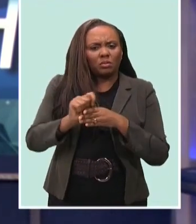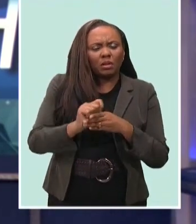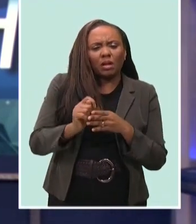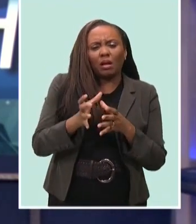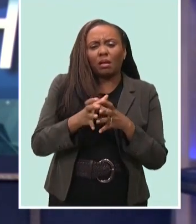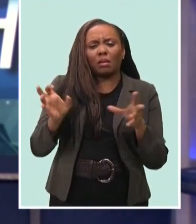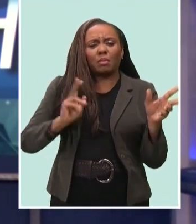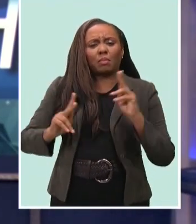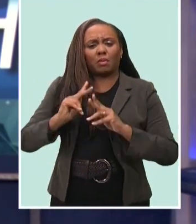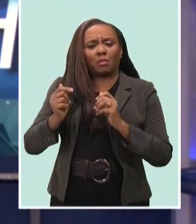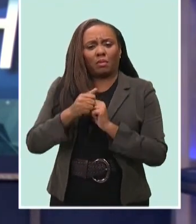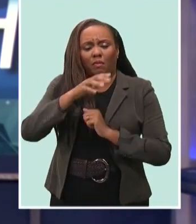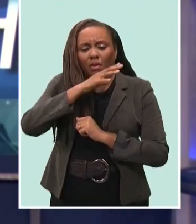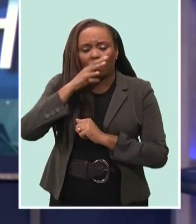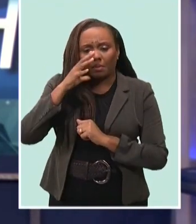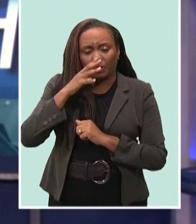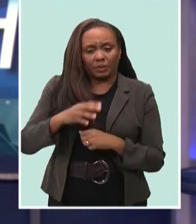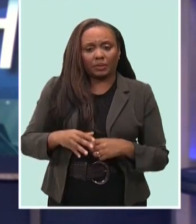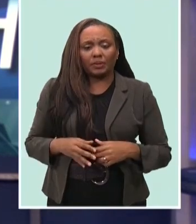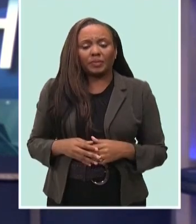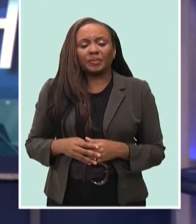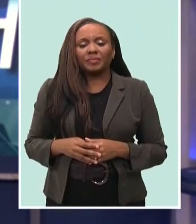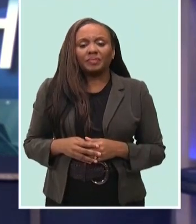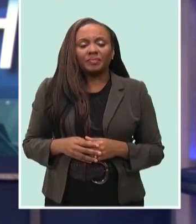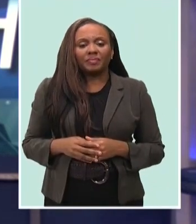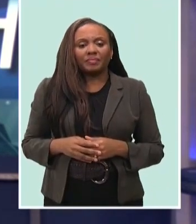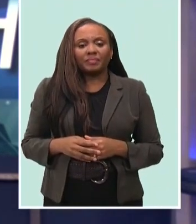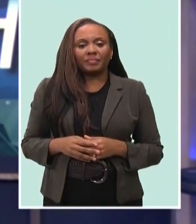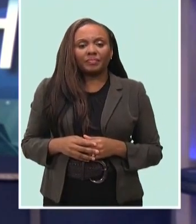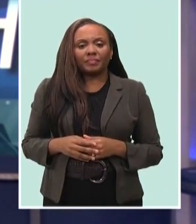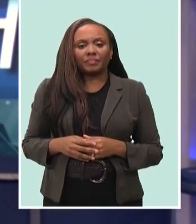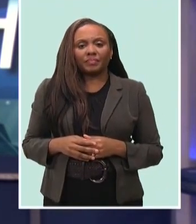of farming. Sean Farrell reports.